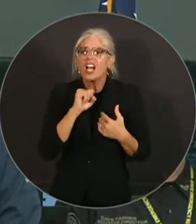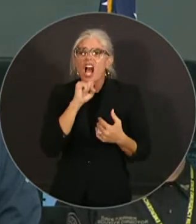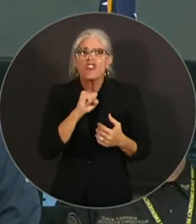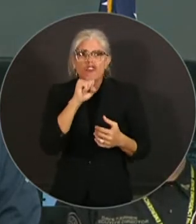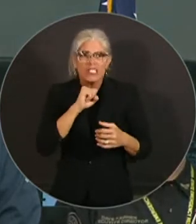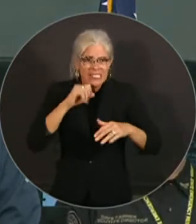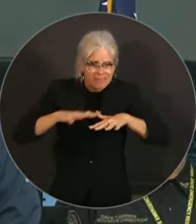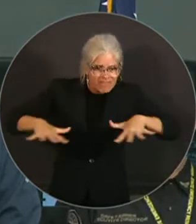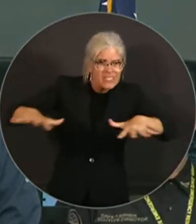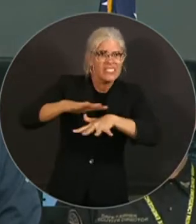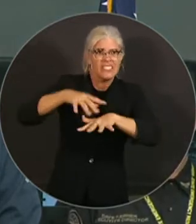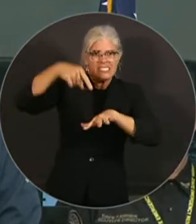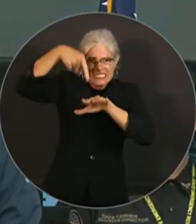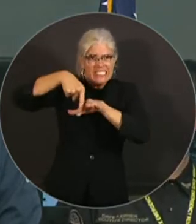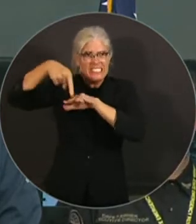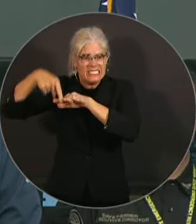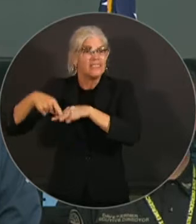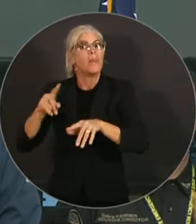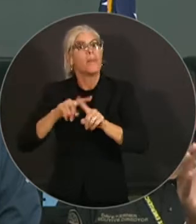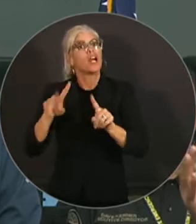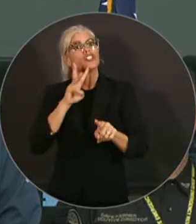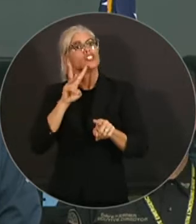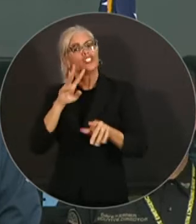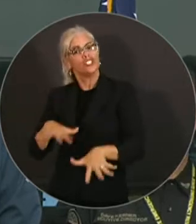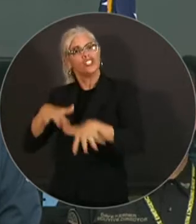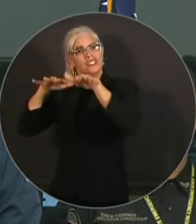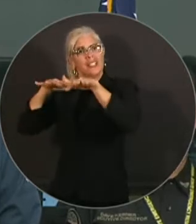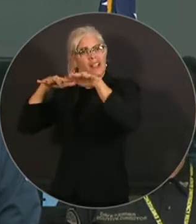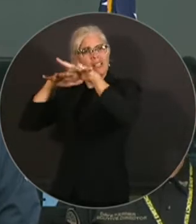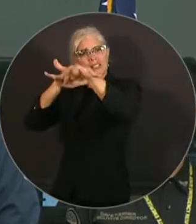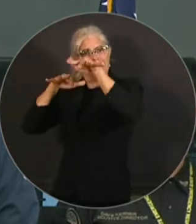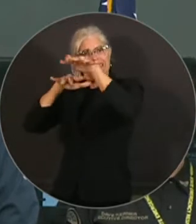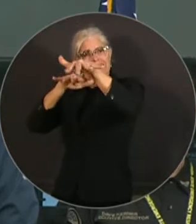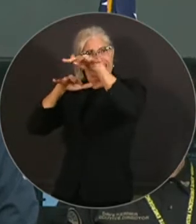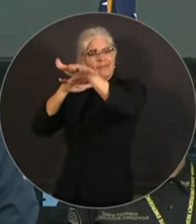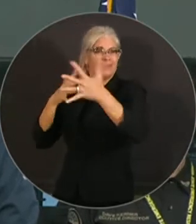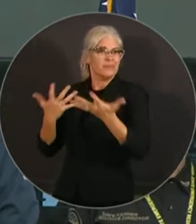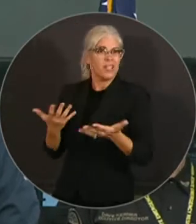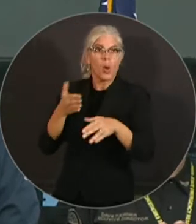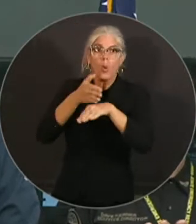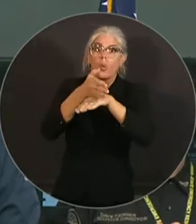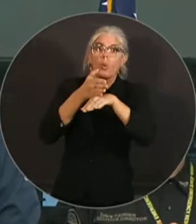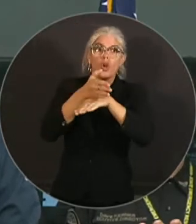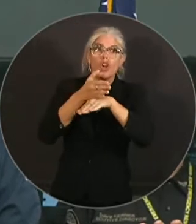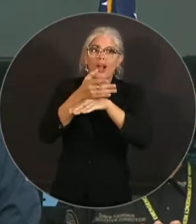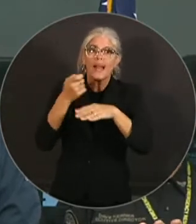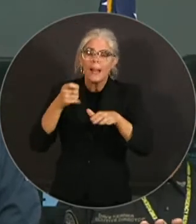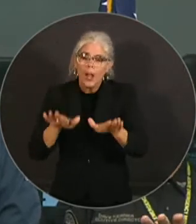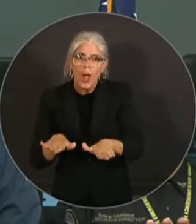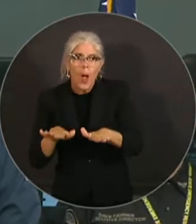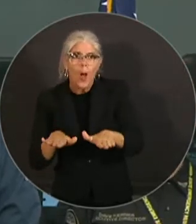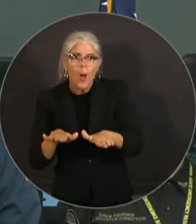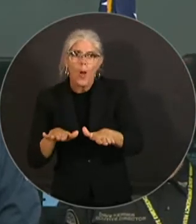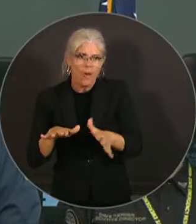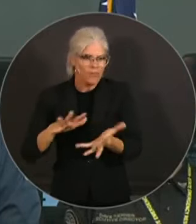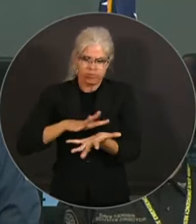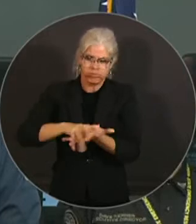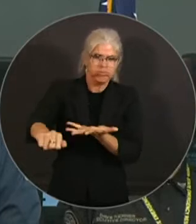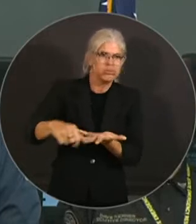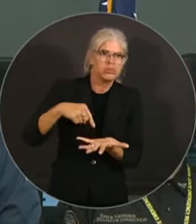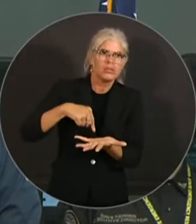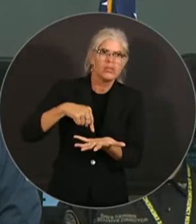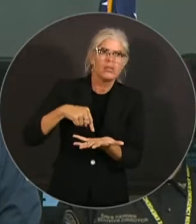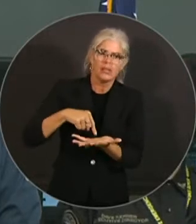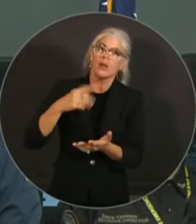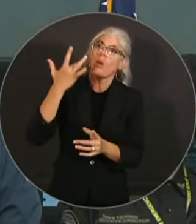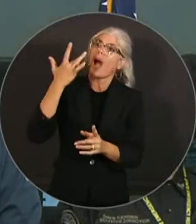The surge hit it, and the homes. The wooden that were a little lower totally wiped it out because of the surge. Do you want to